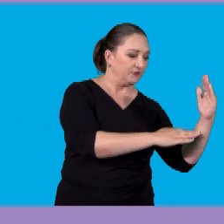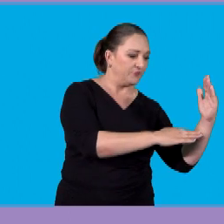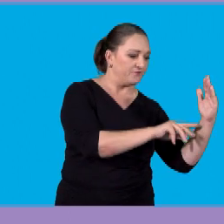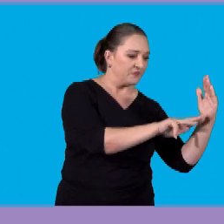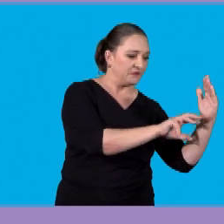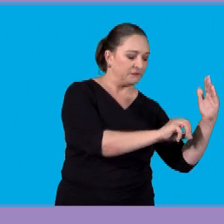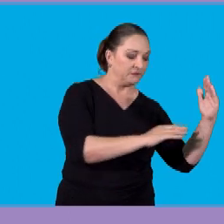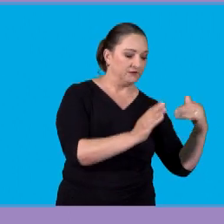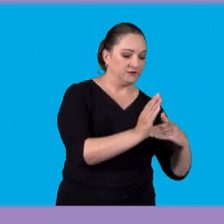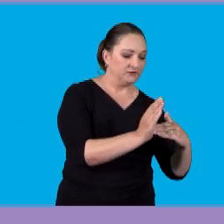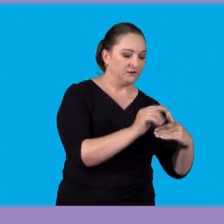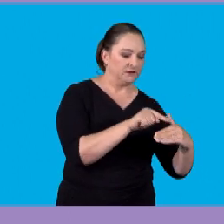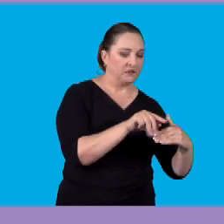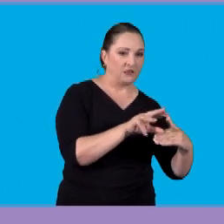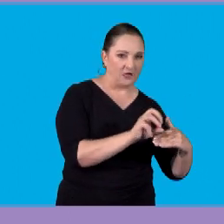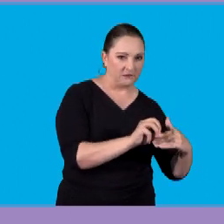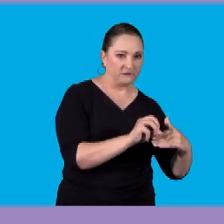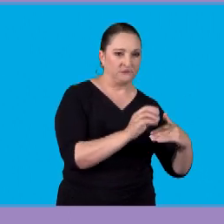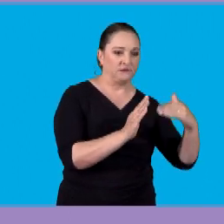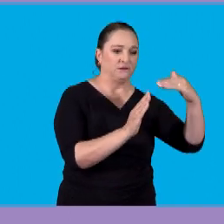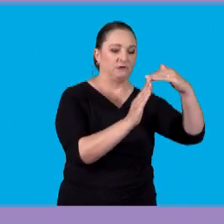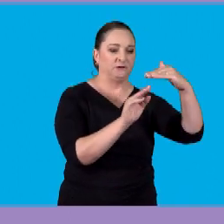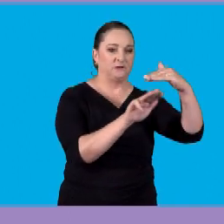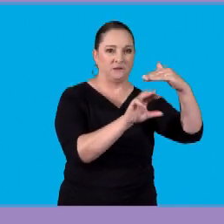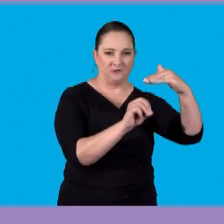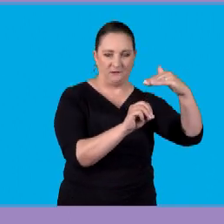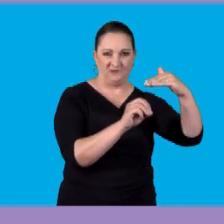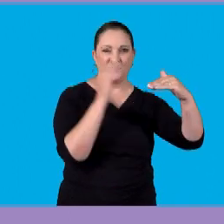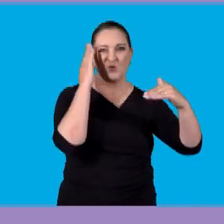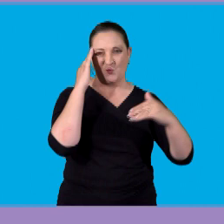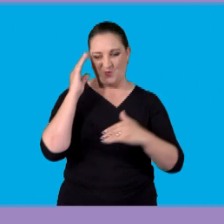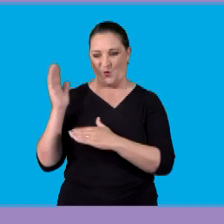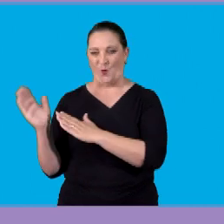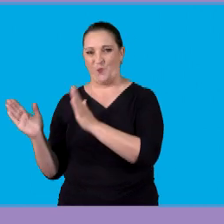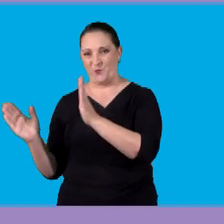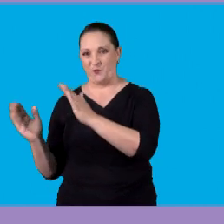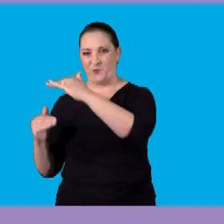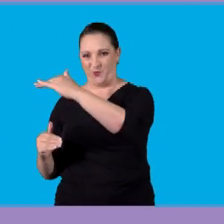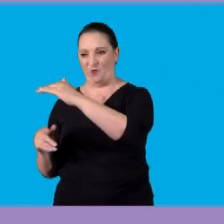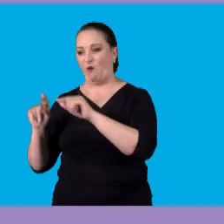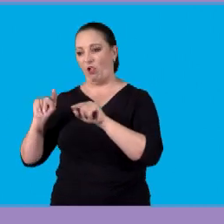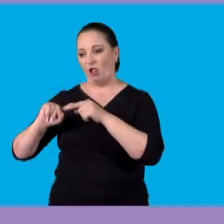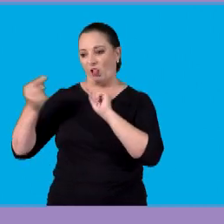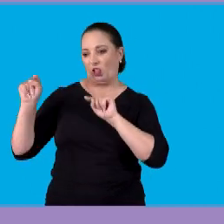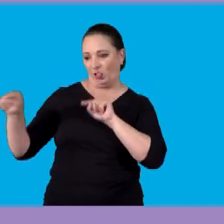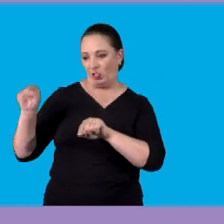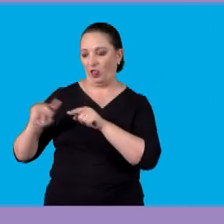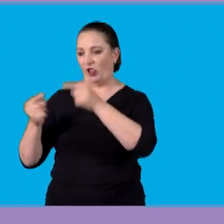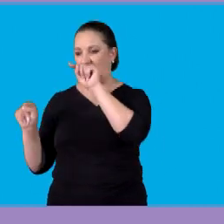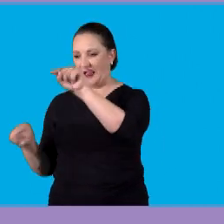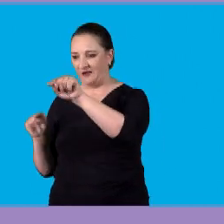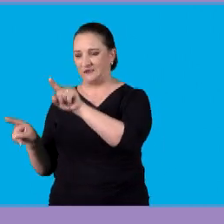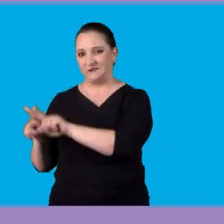when it comes to a rhombus and a parallelogram, we know that the opposite angles are equal, but they are not all equal, and they are not equals to 90